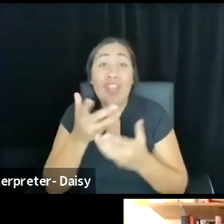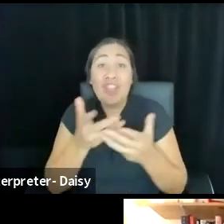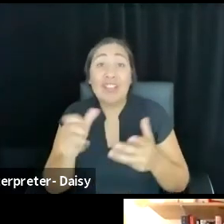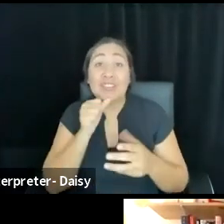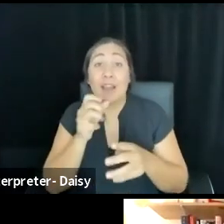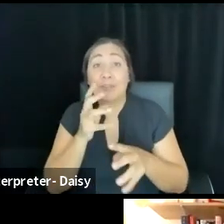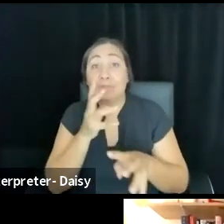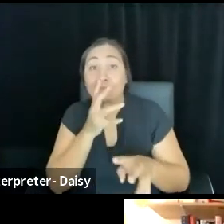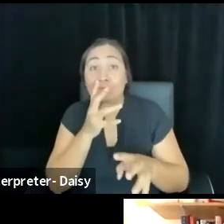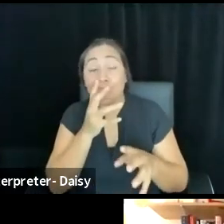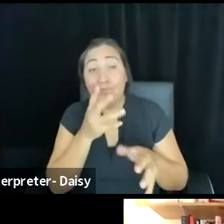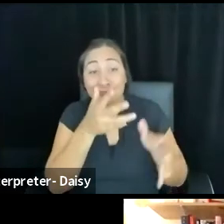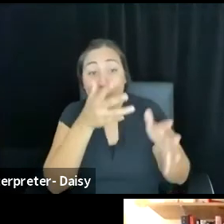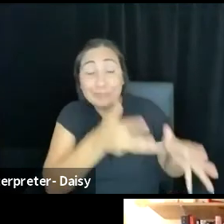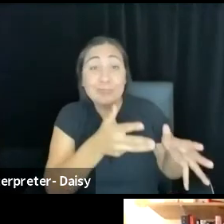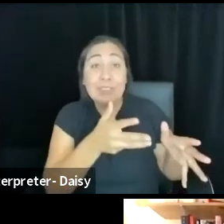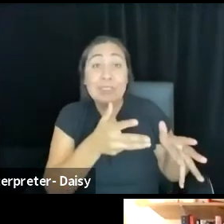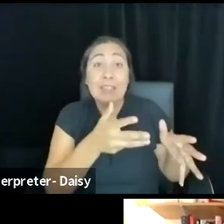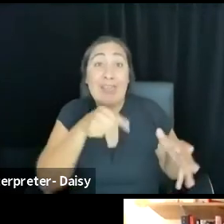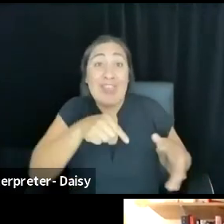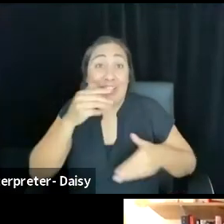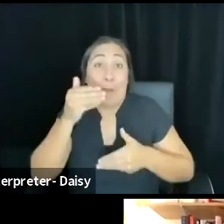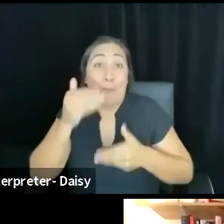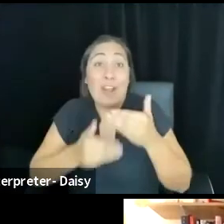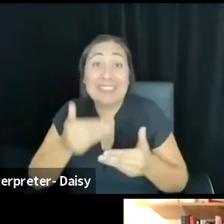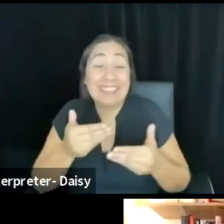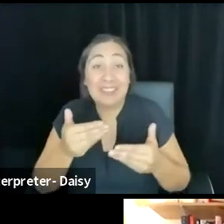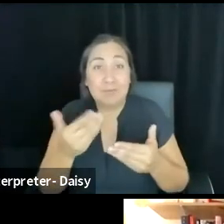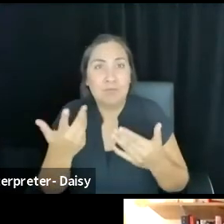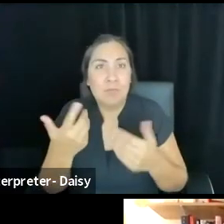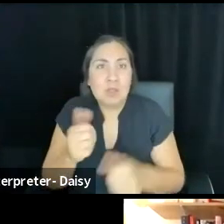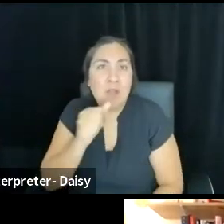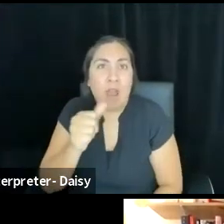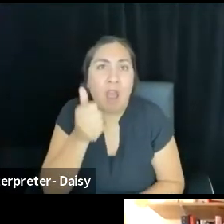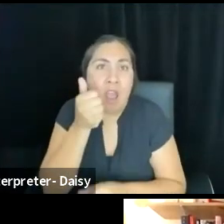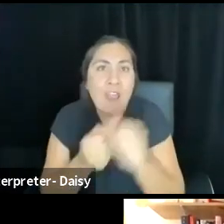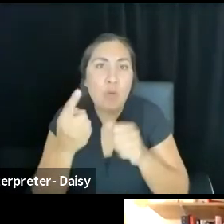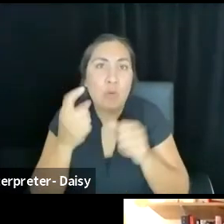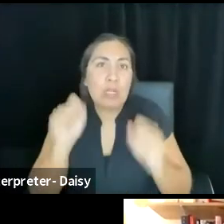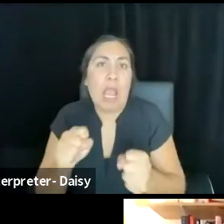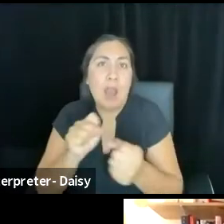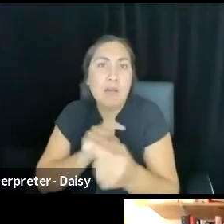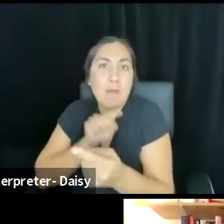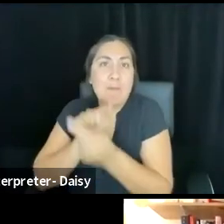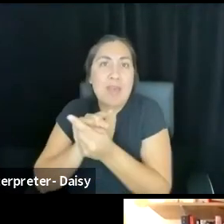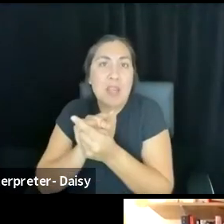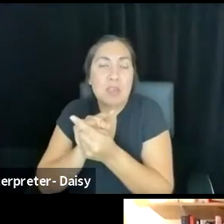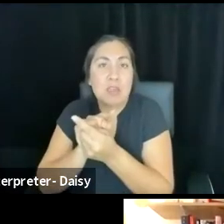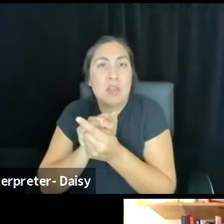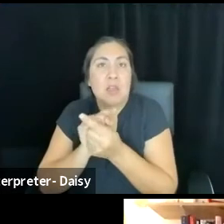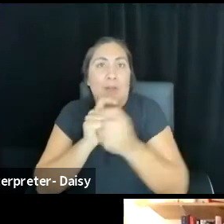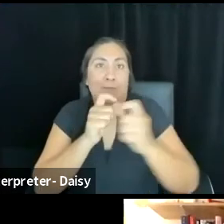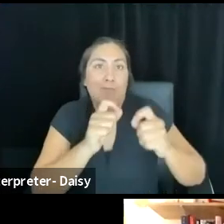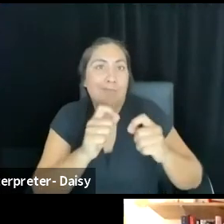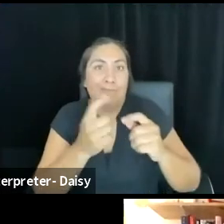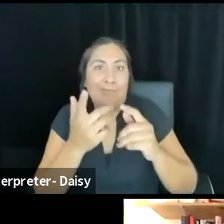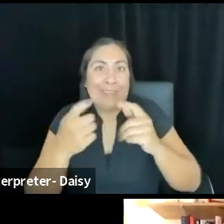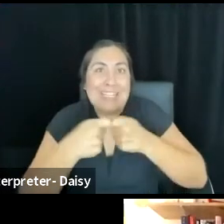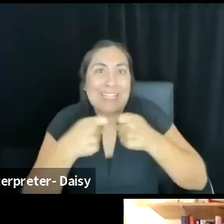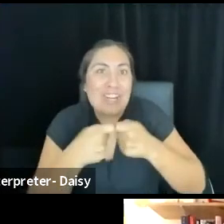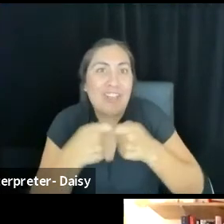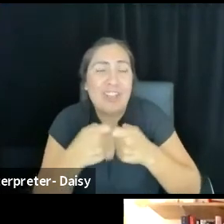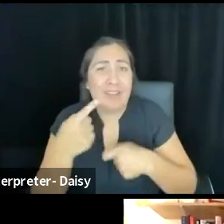can meet virtually. Like they don't have an updated laptop. They don't have access to these programs. If I